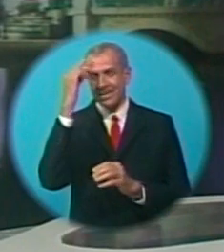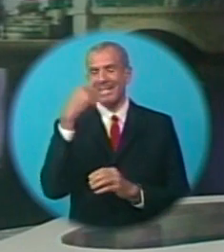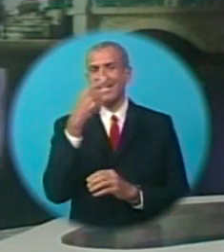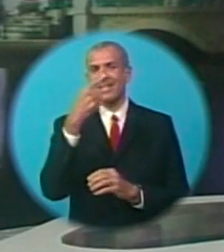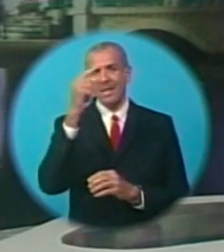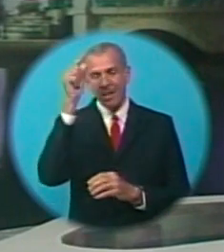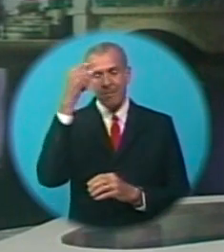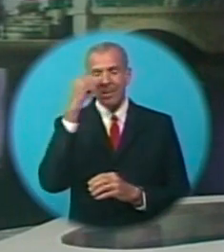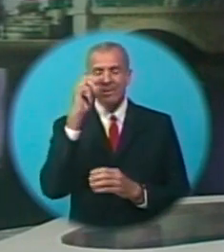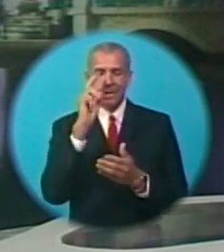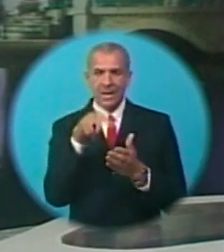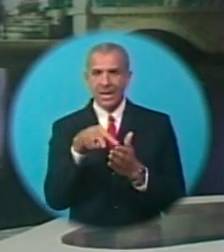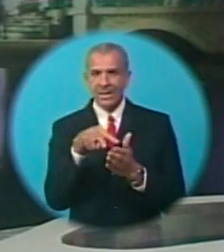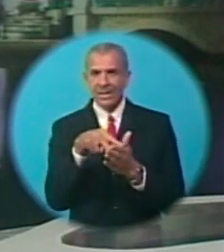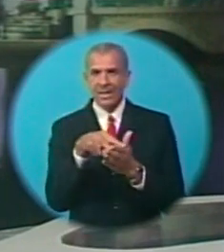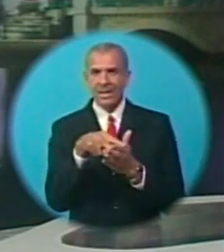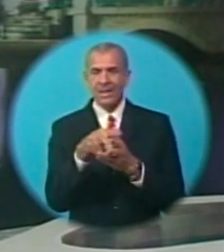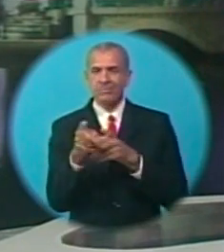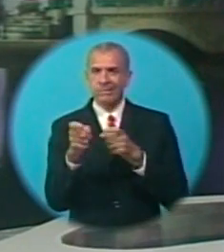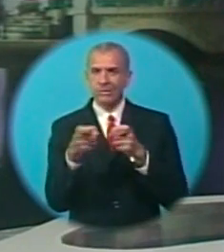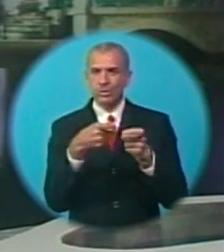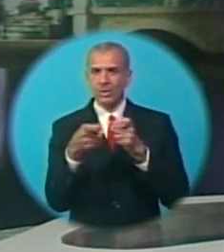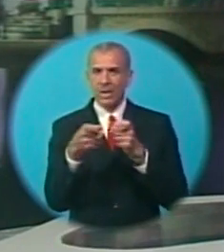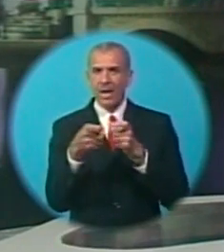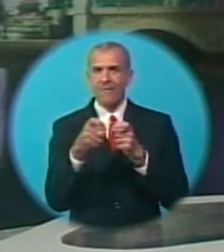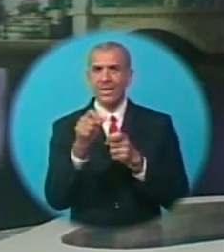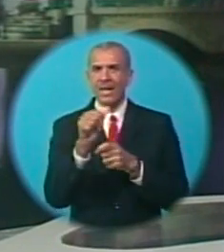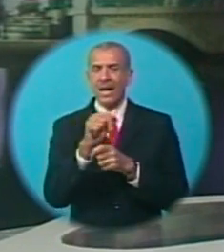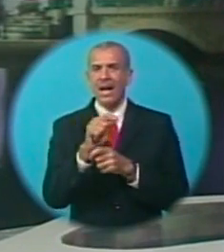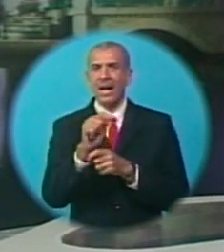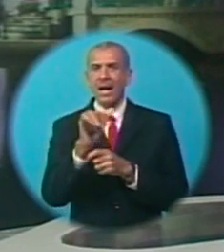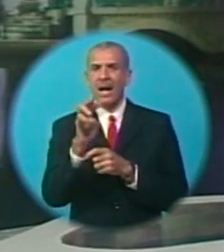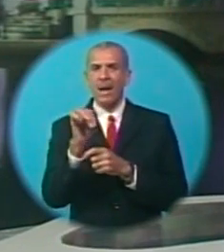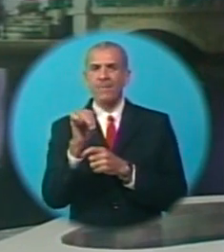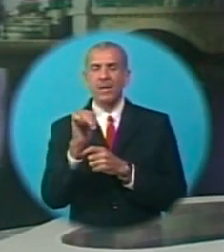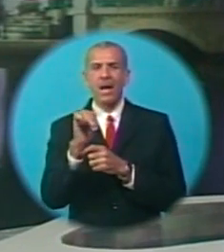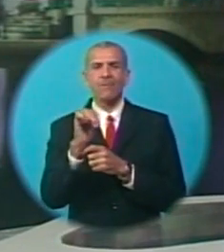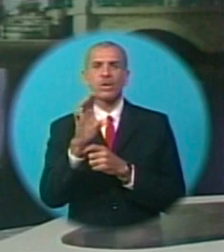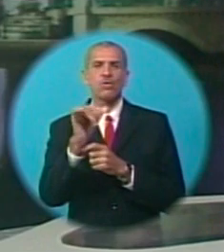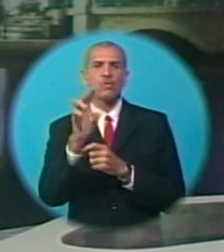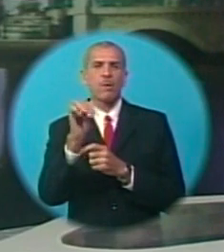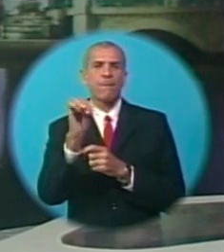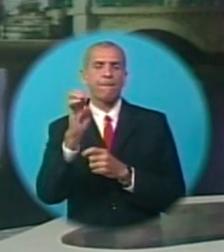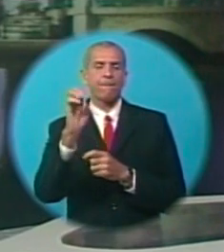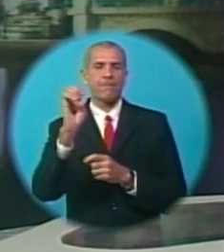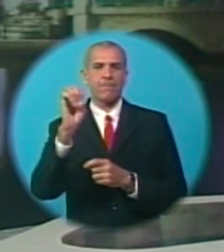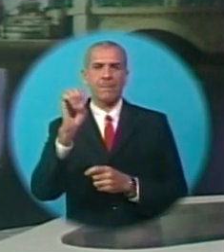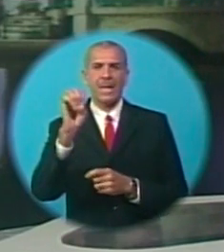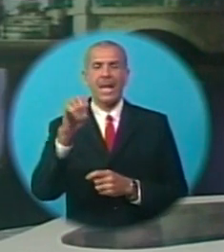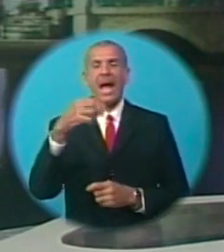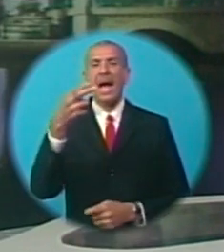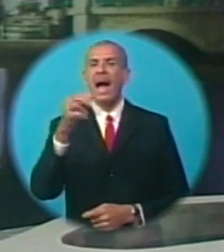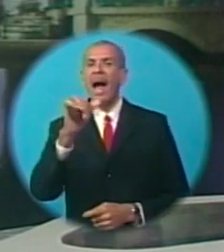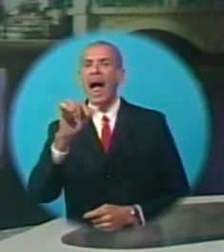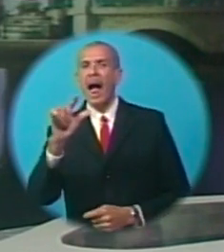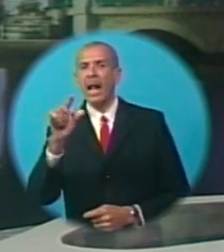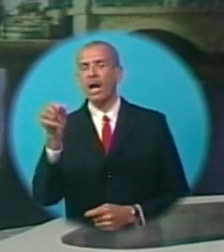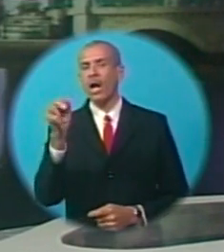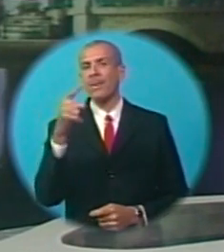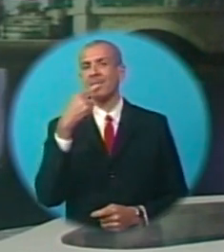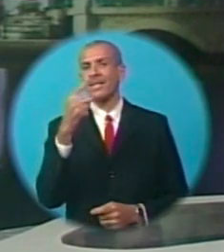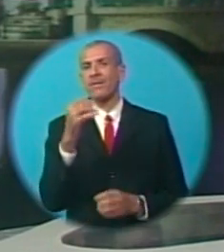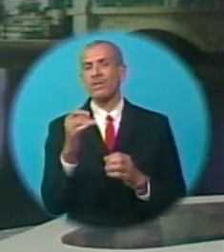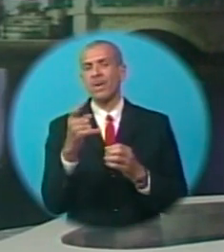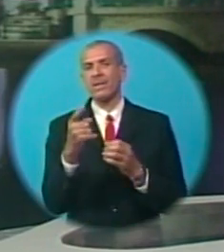at improving the administrative arms of the criminal justice system. Queen's Counsel Hal Gollop says that's if it wants to do